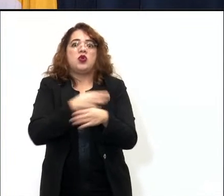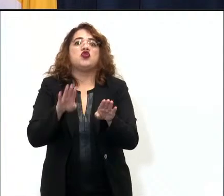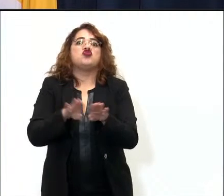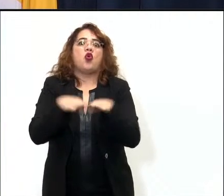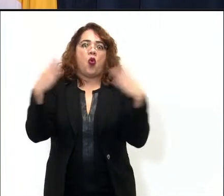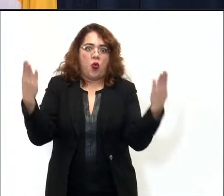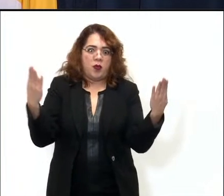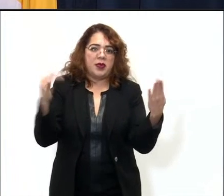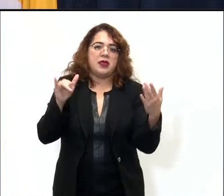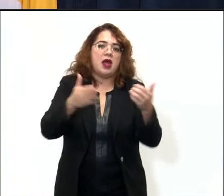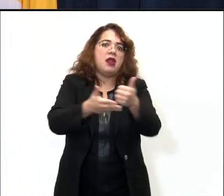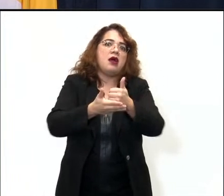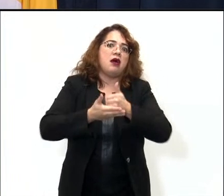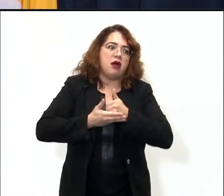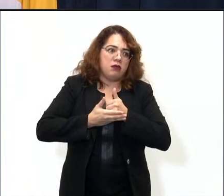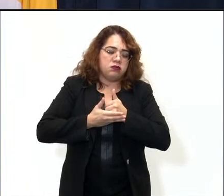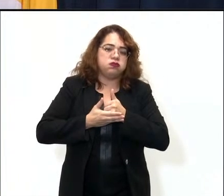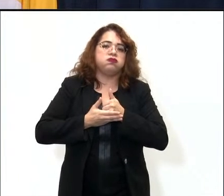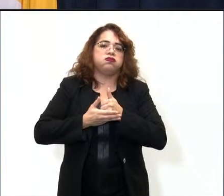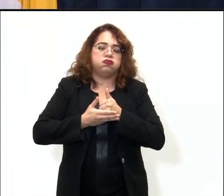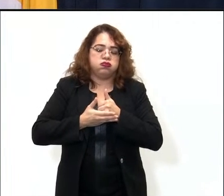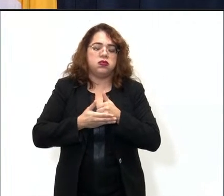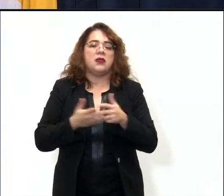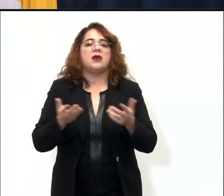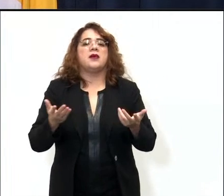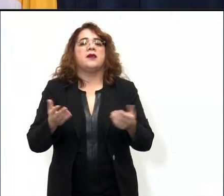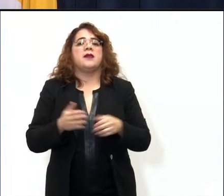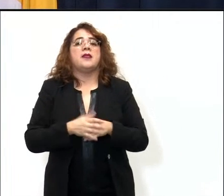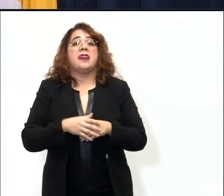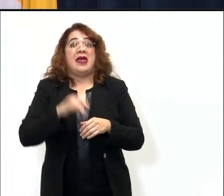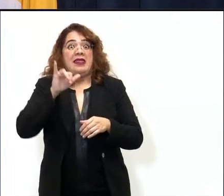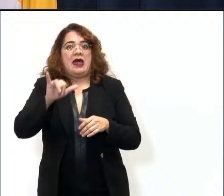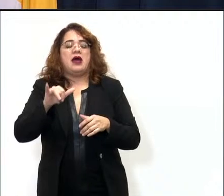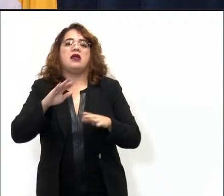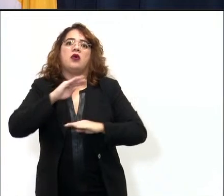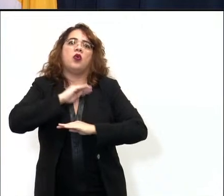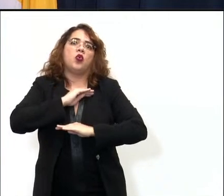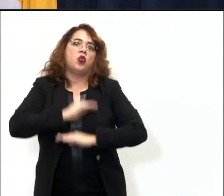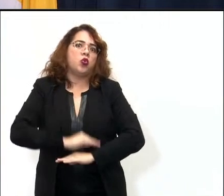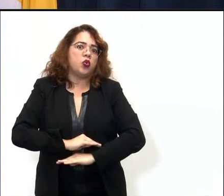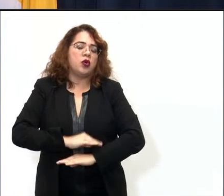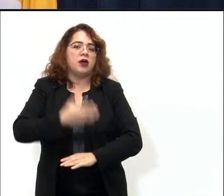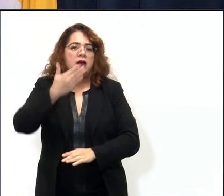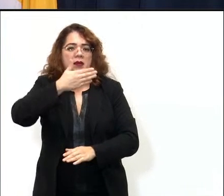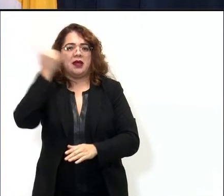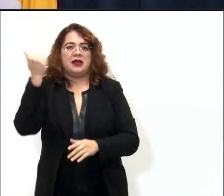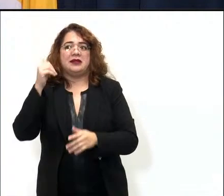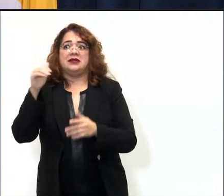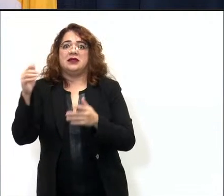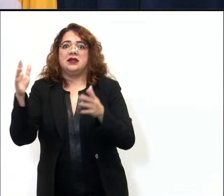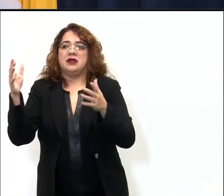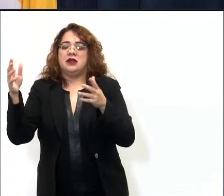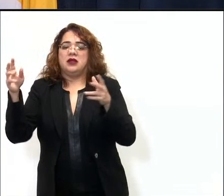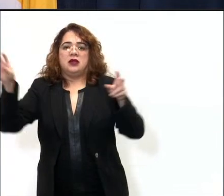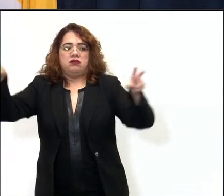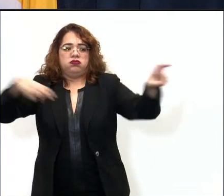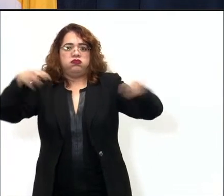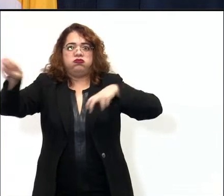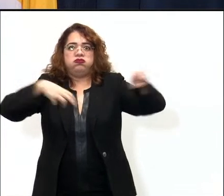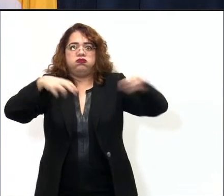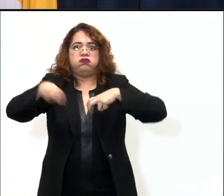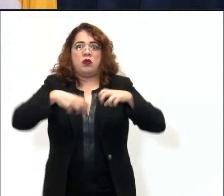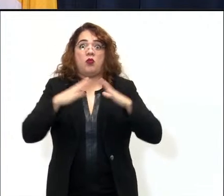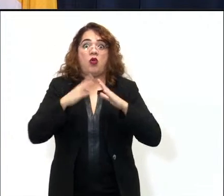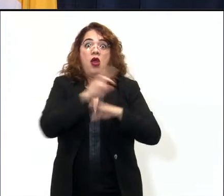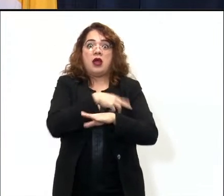of sort of stemming us reaching the crisis care point. So we do continue to do